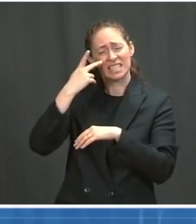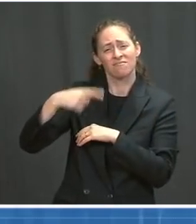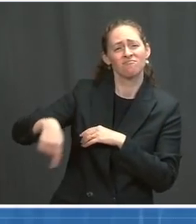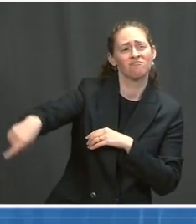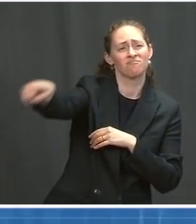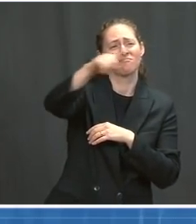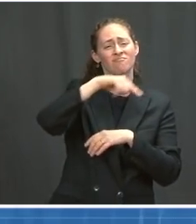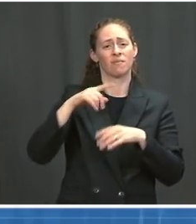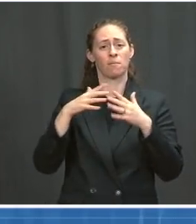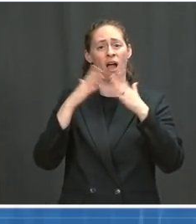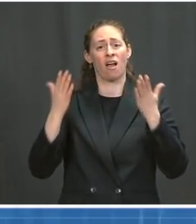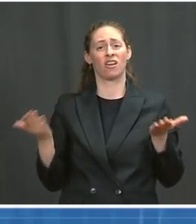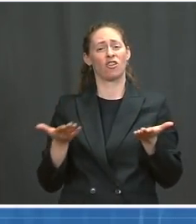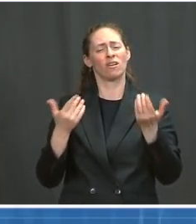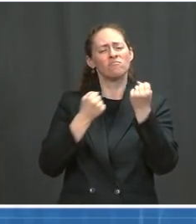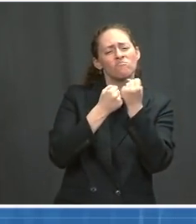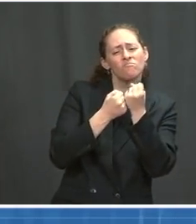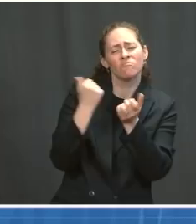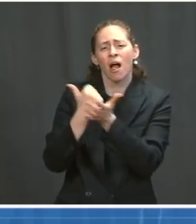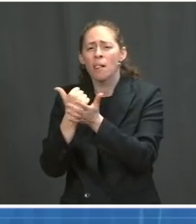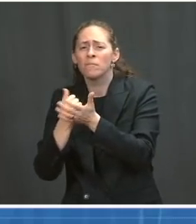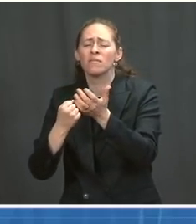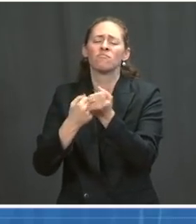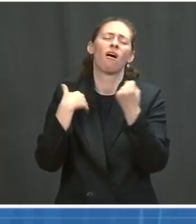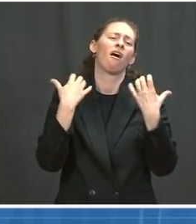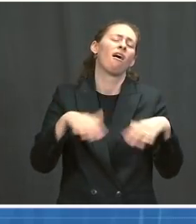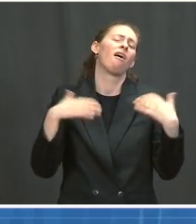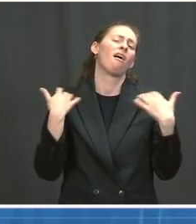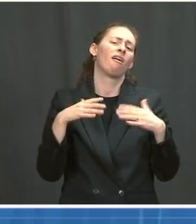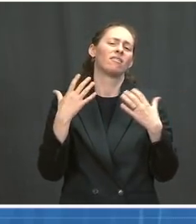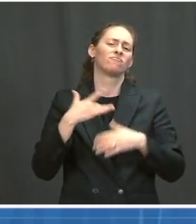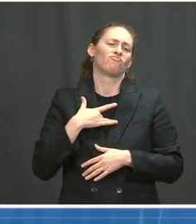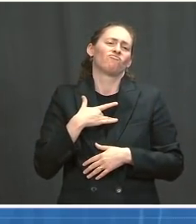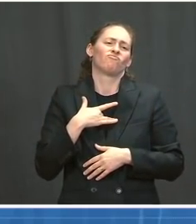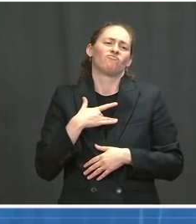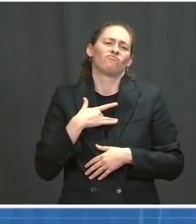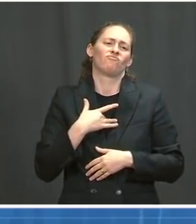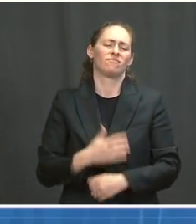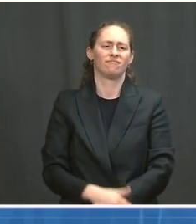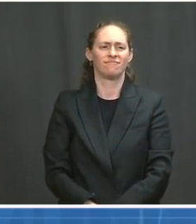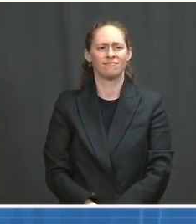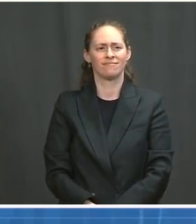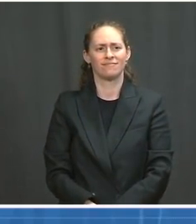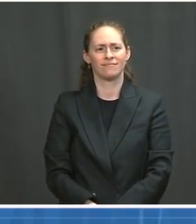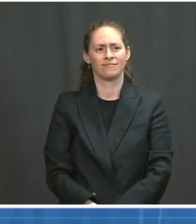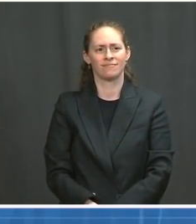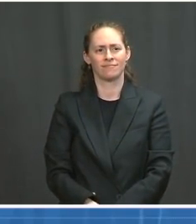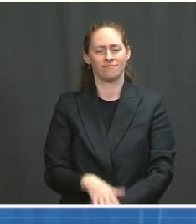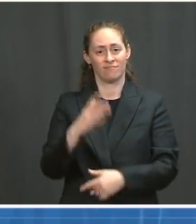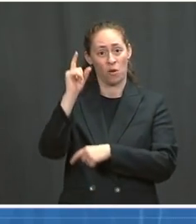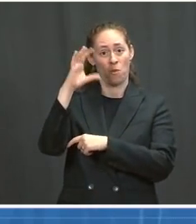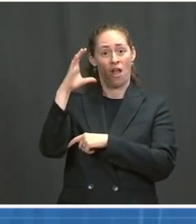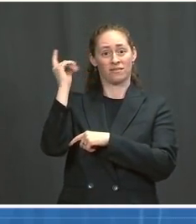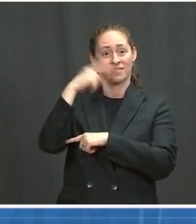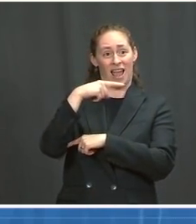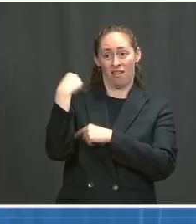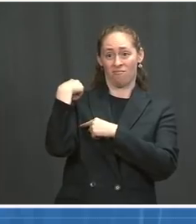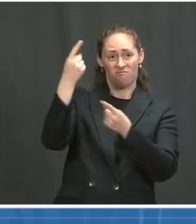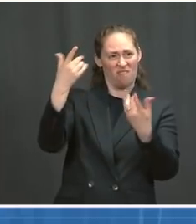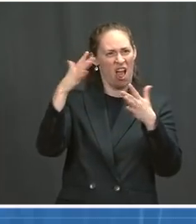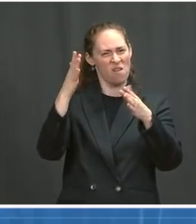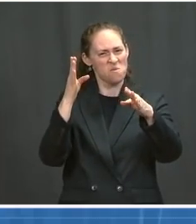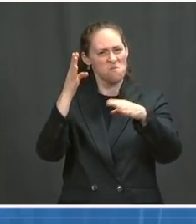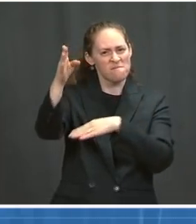That's how we delivered 220 million shots in our first 100 days. And that's how we will meet the President's new goal